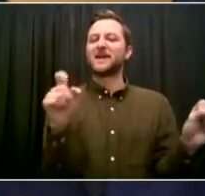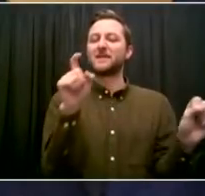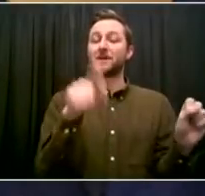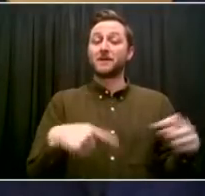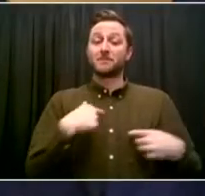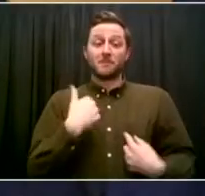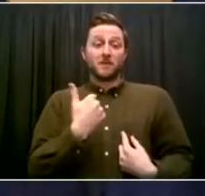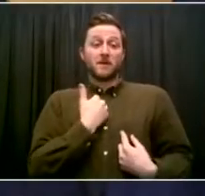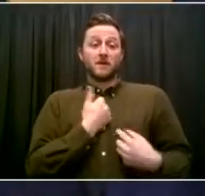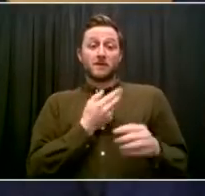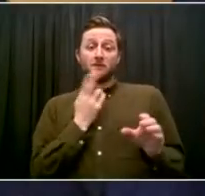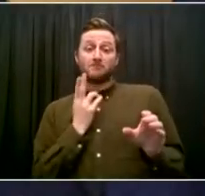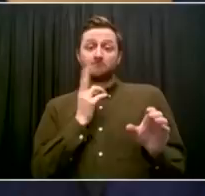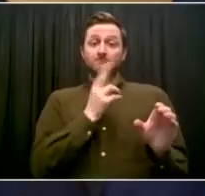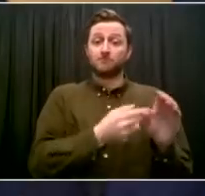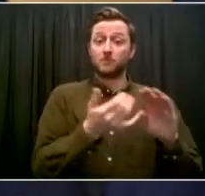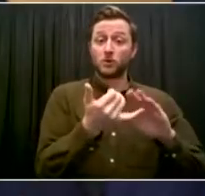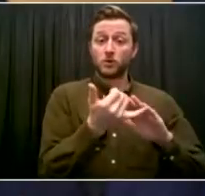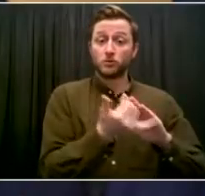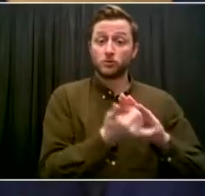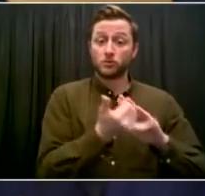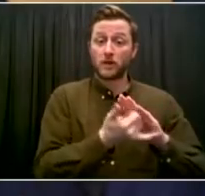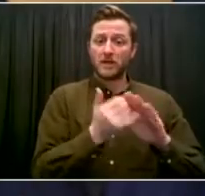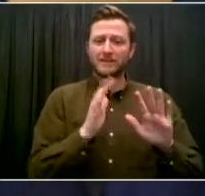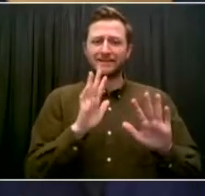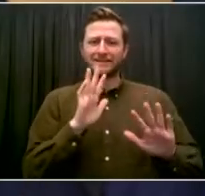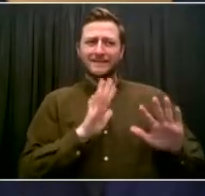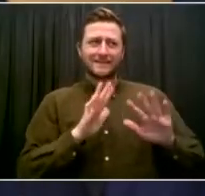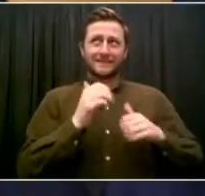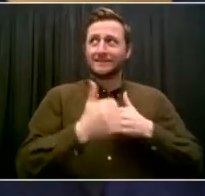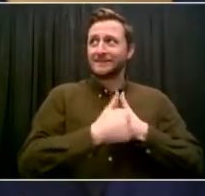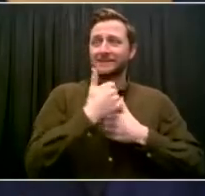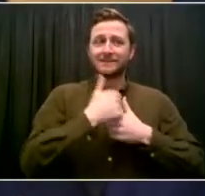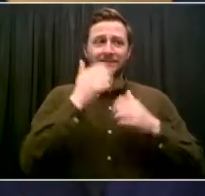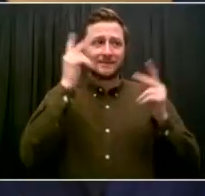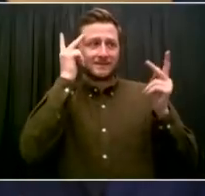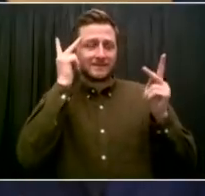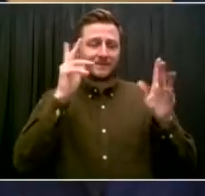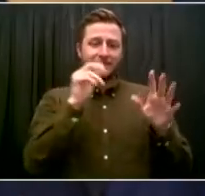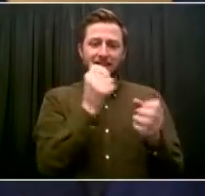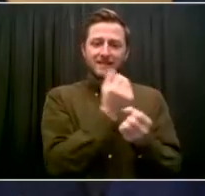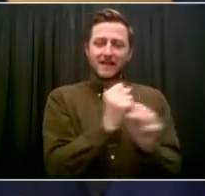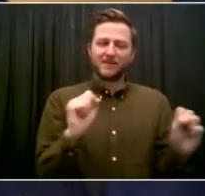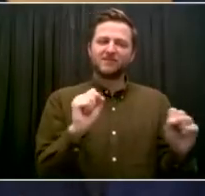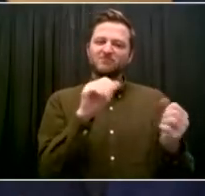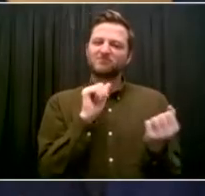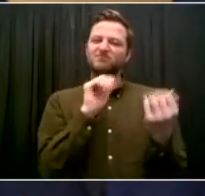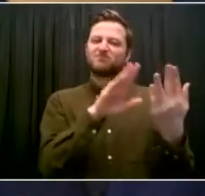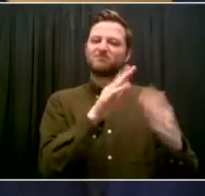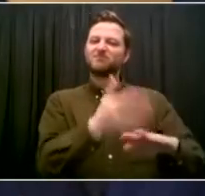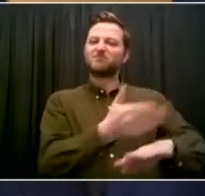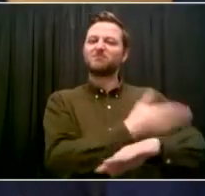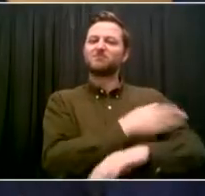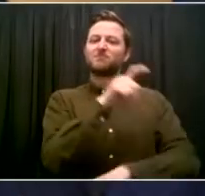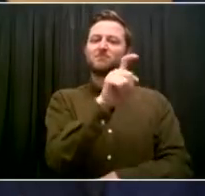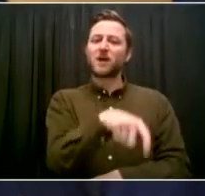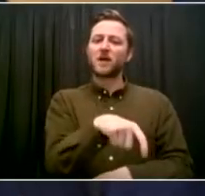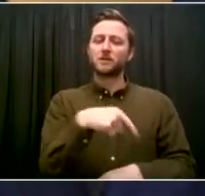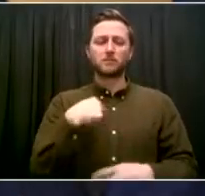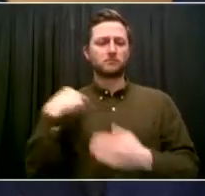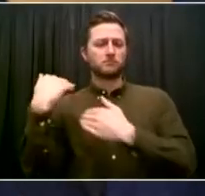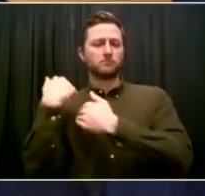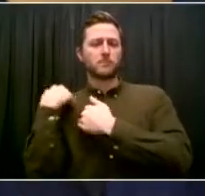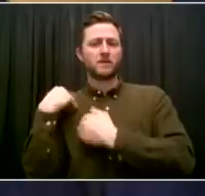transportation system. That is our battle, and that is what I'm going to do as the mayor of the city of New York. I also want to acknowledge Dr. King's